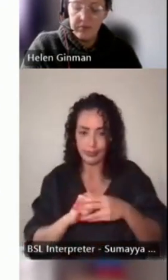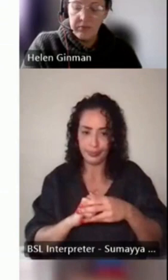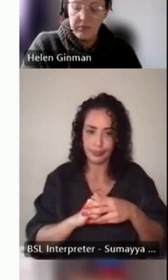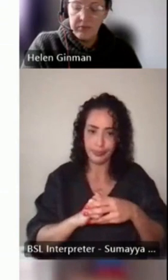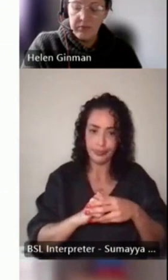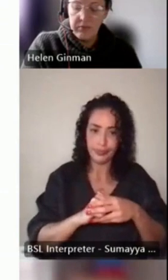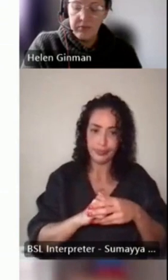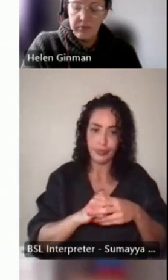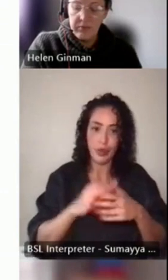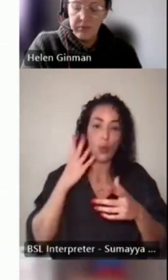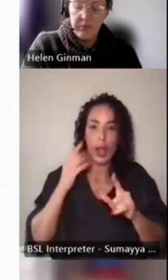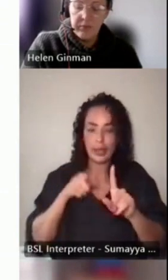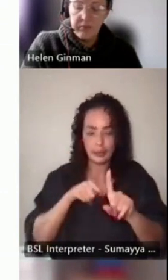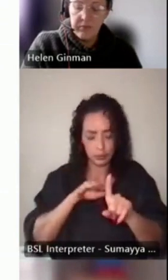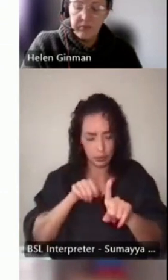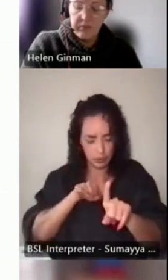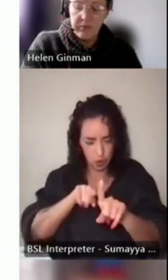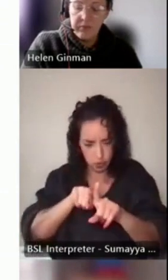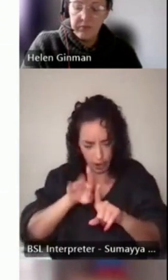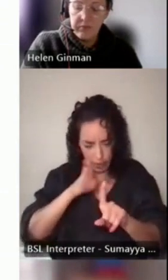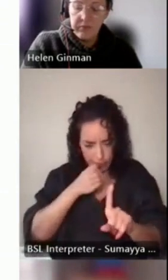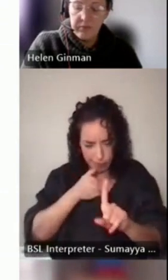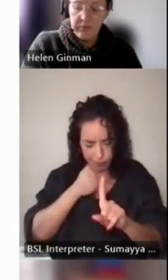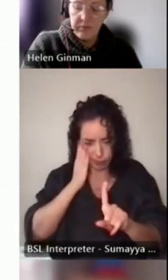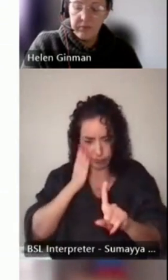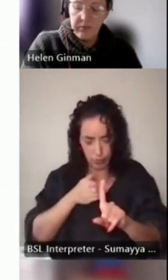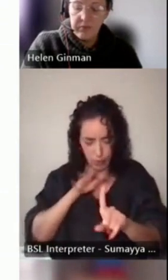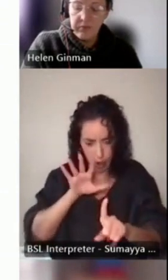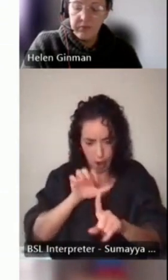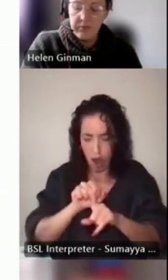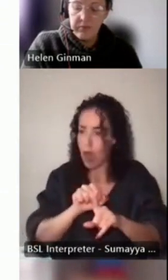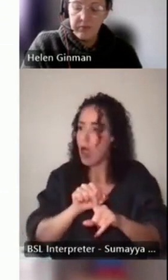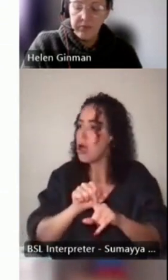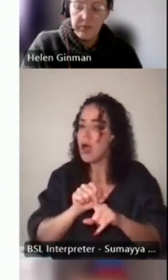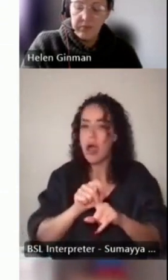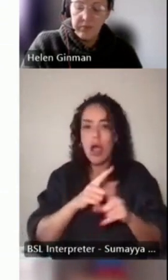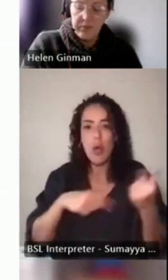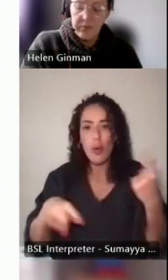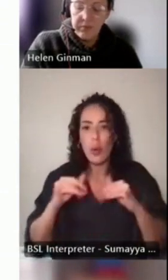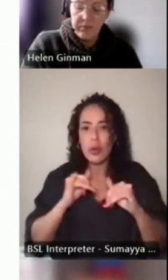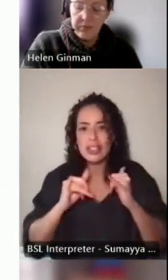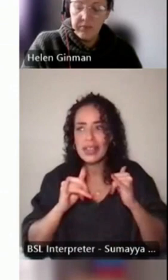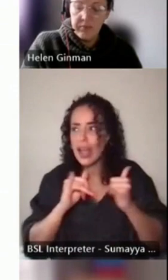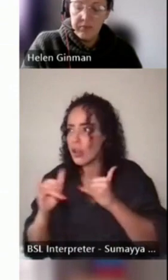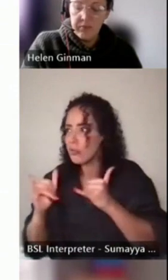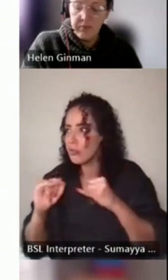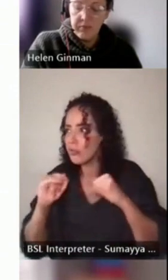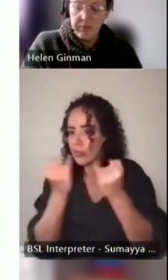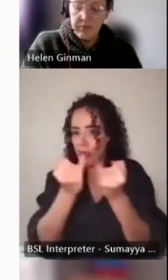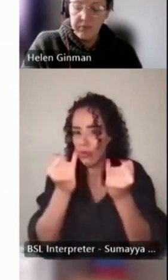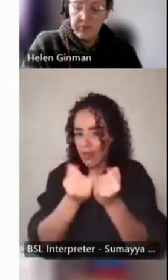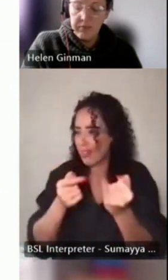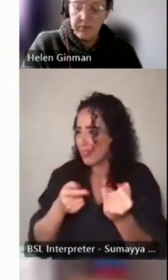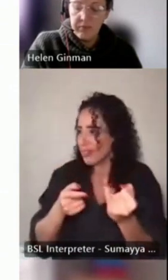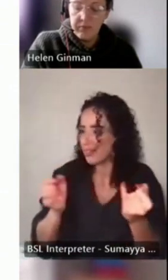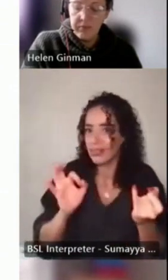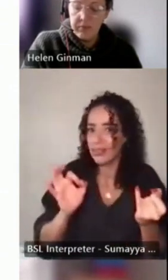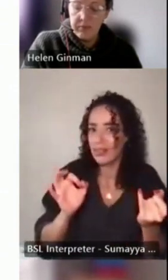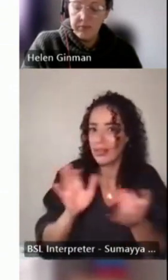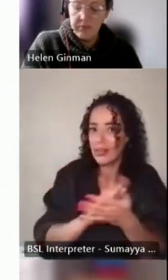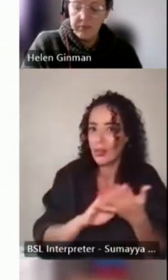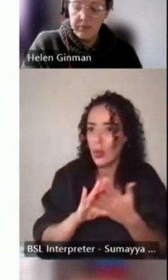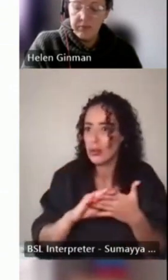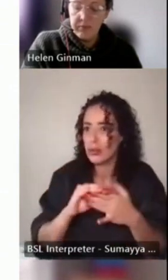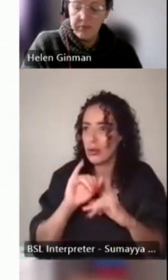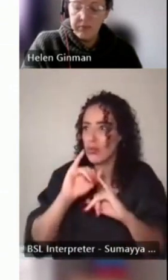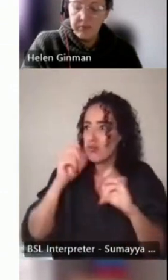trying to identify a root cause, you find that actually you are all on the same page and there isn't really a conflict. It's just there was a